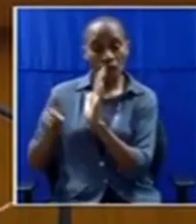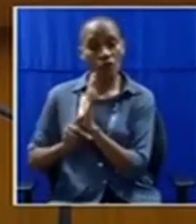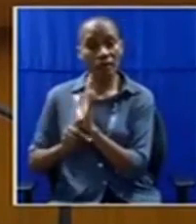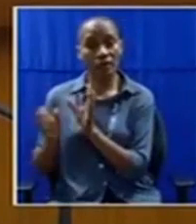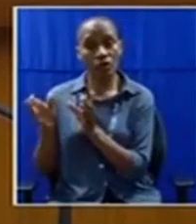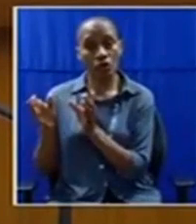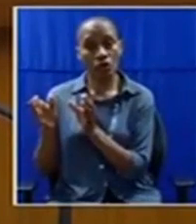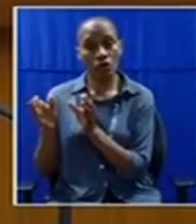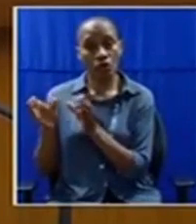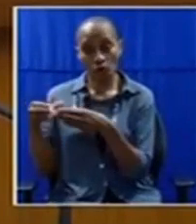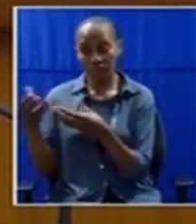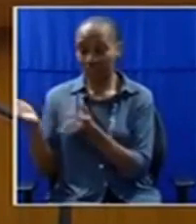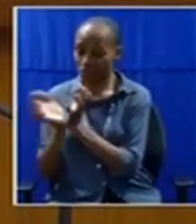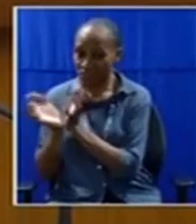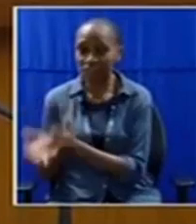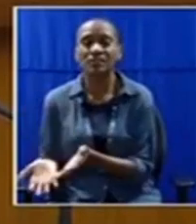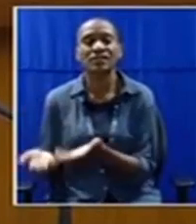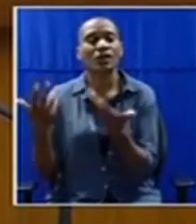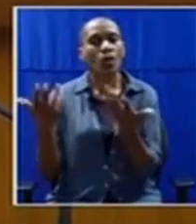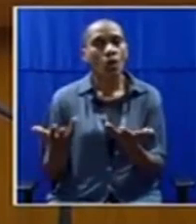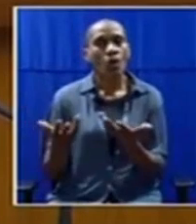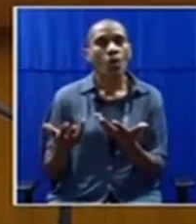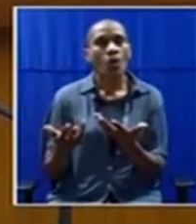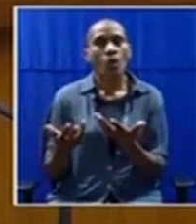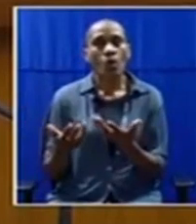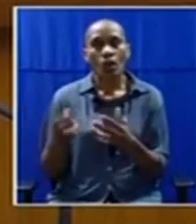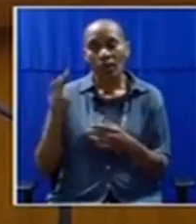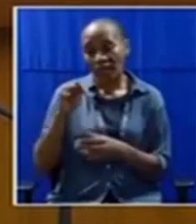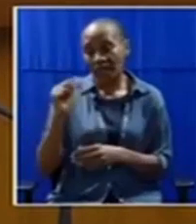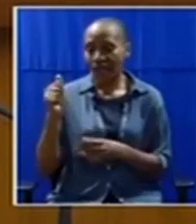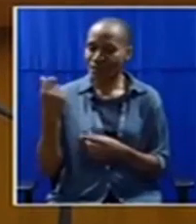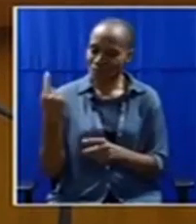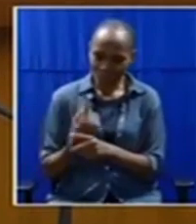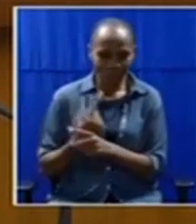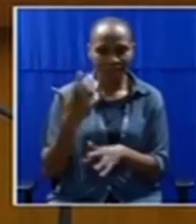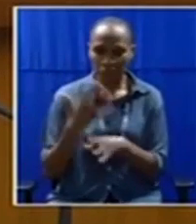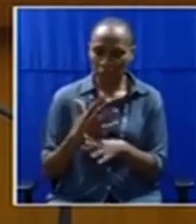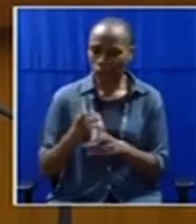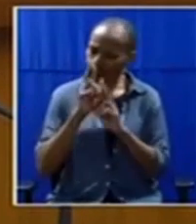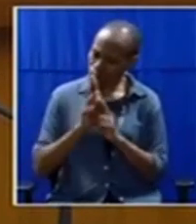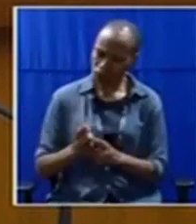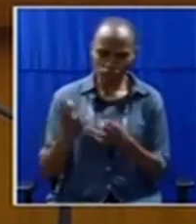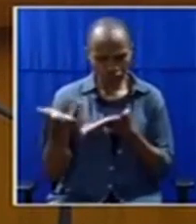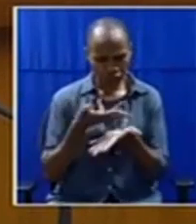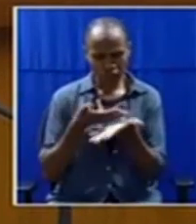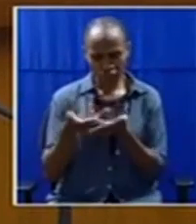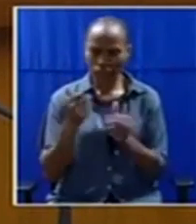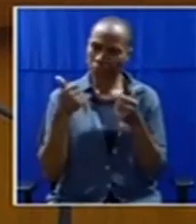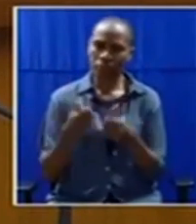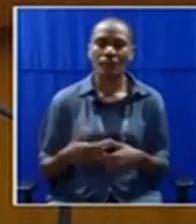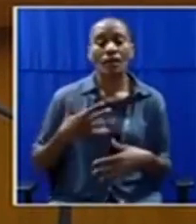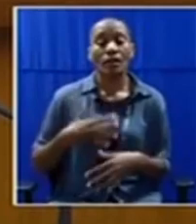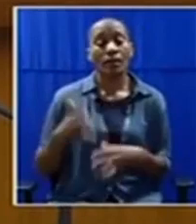meetings, and even the chamber floor have always been honest and robust. I therefore thank